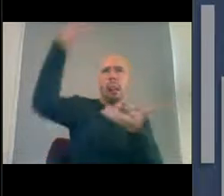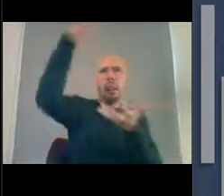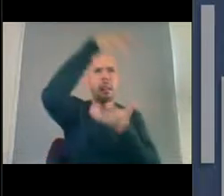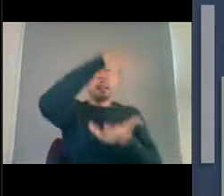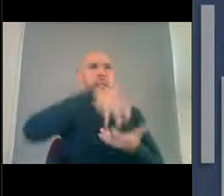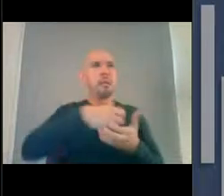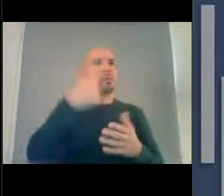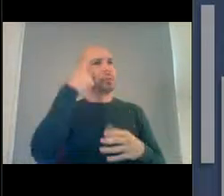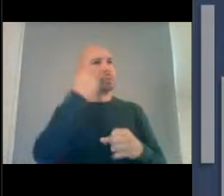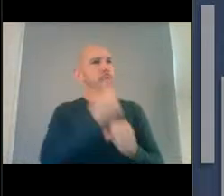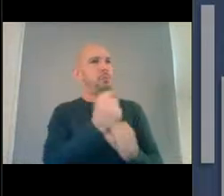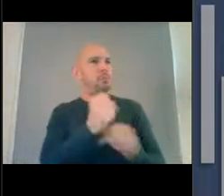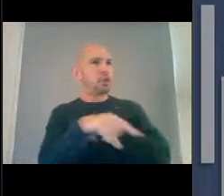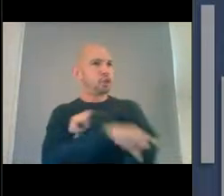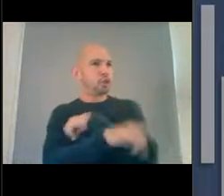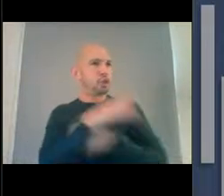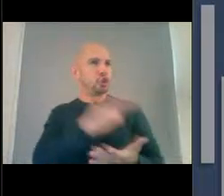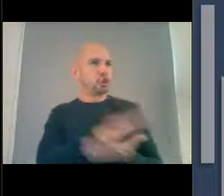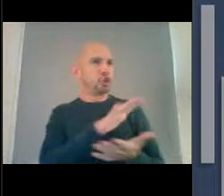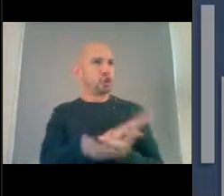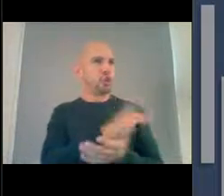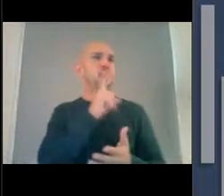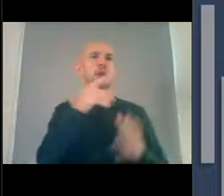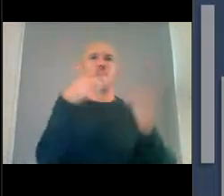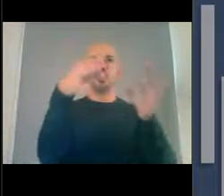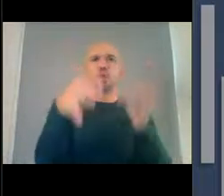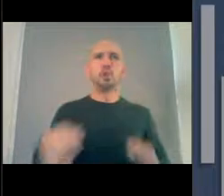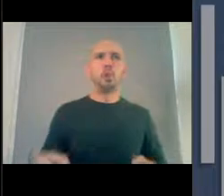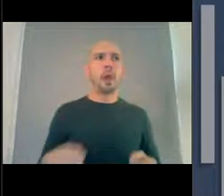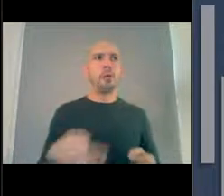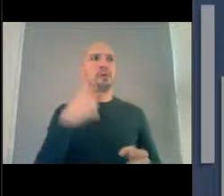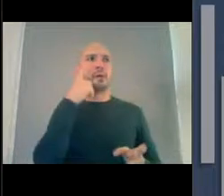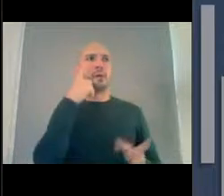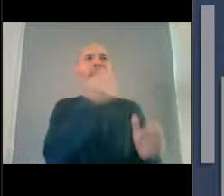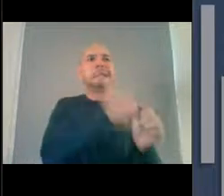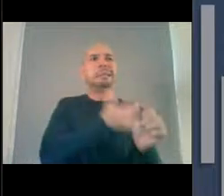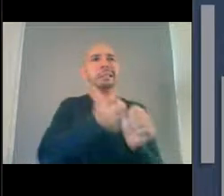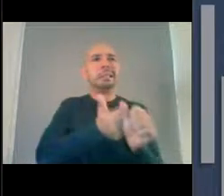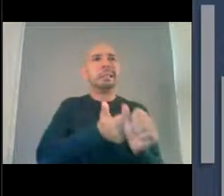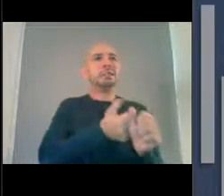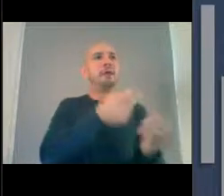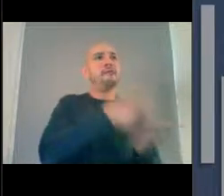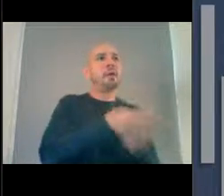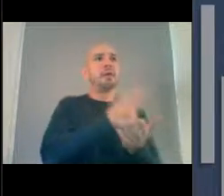regionally and locally that lays out the intended spirit of each funding program